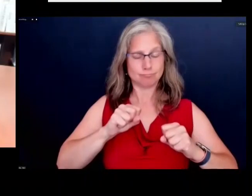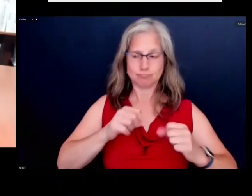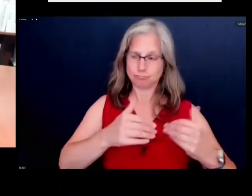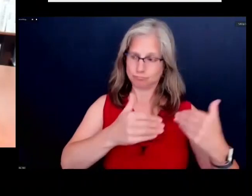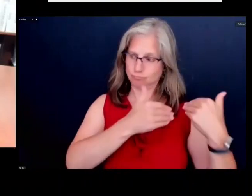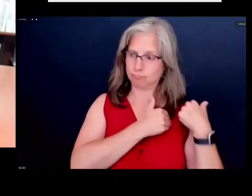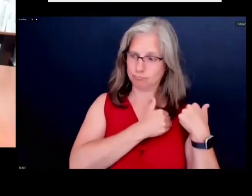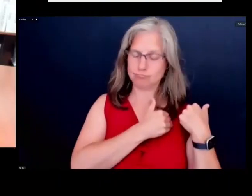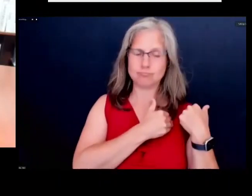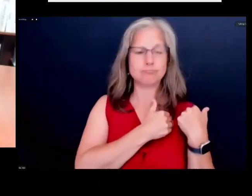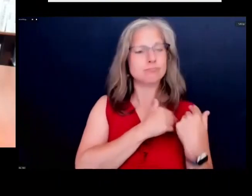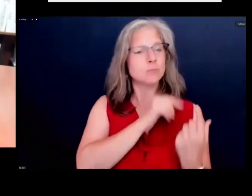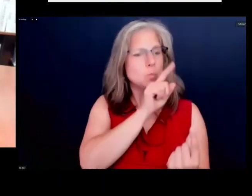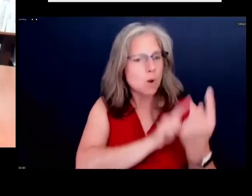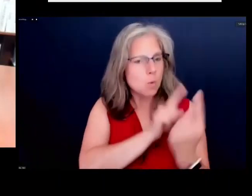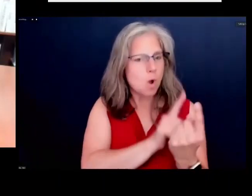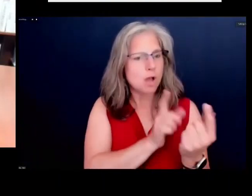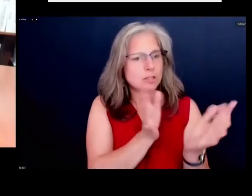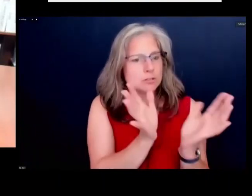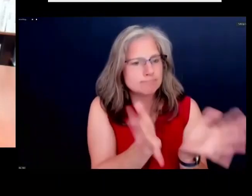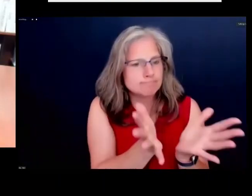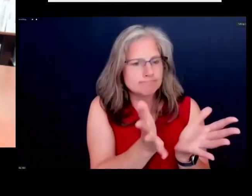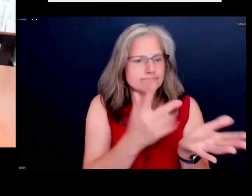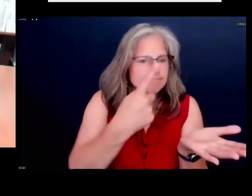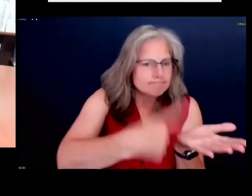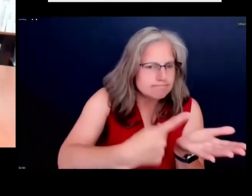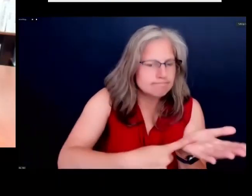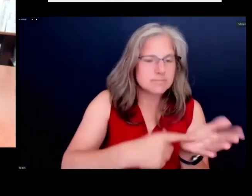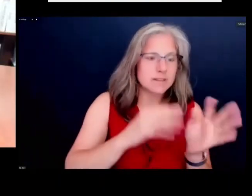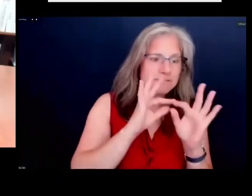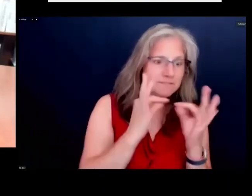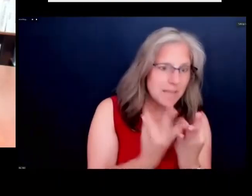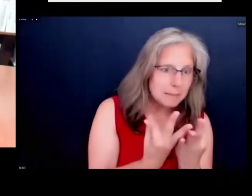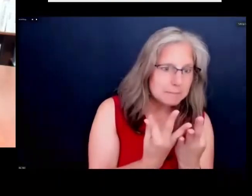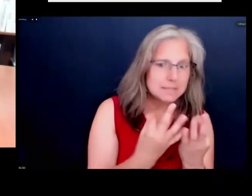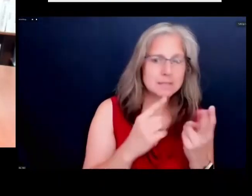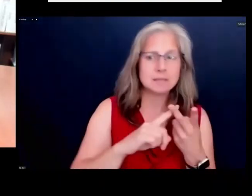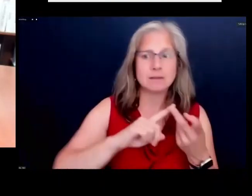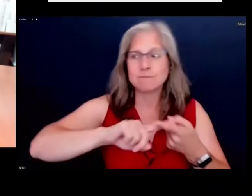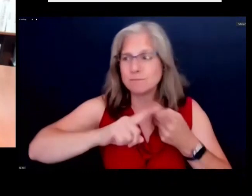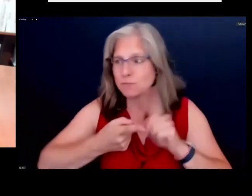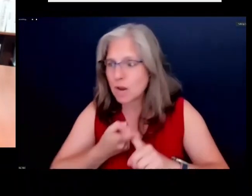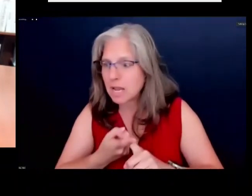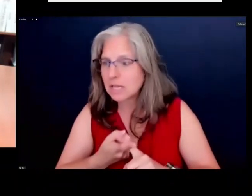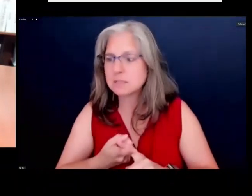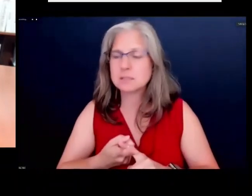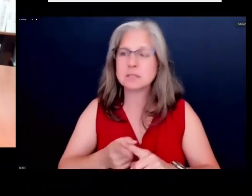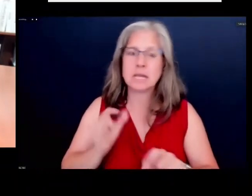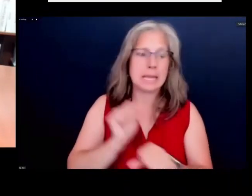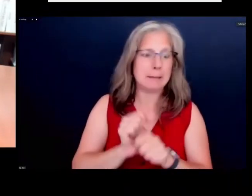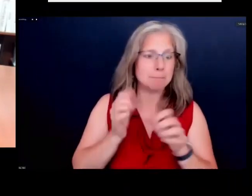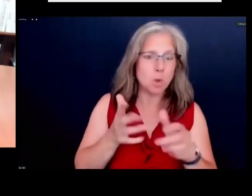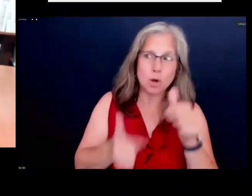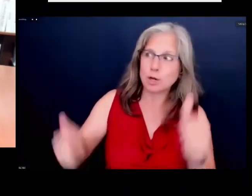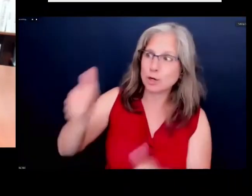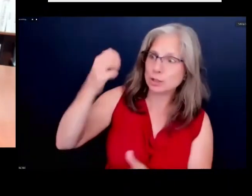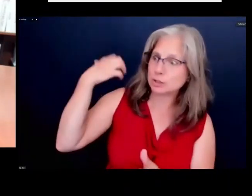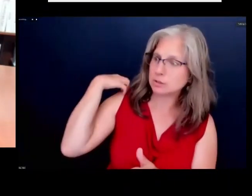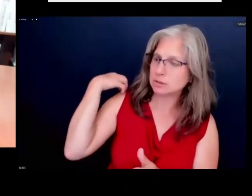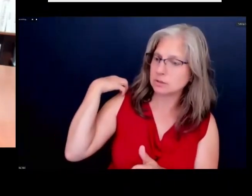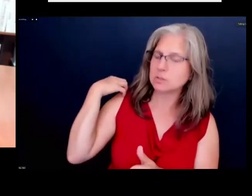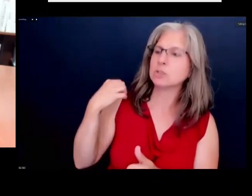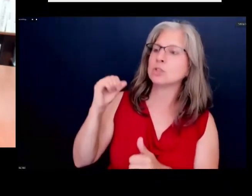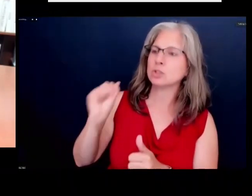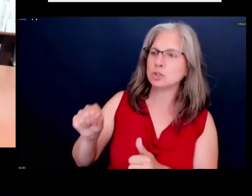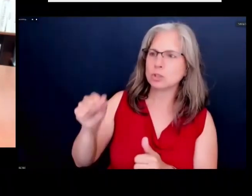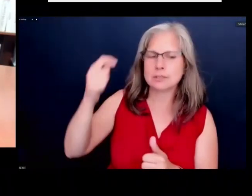up the challenge to do that one-on-one communication with our family and our friends. If employers could